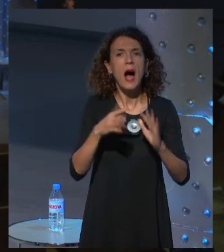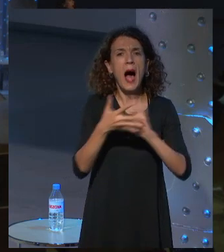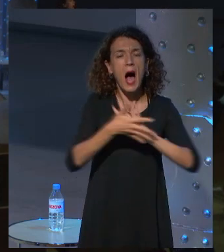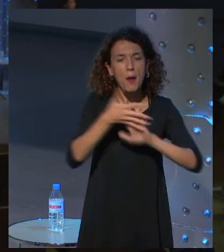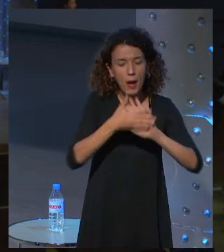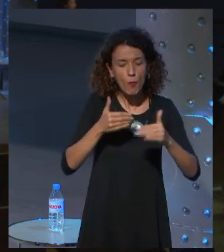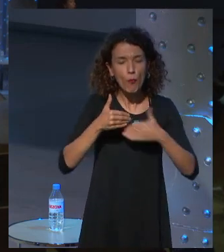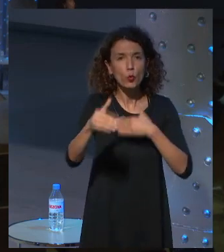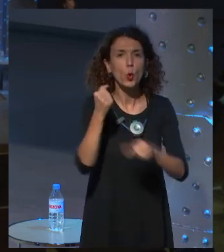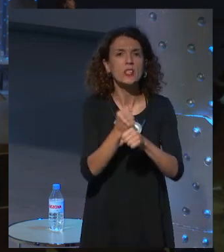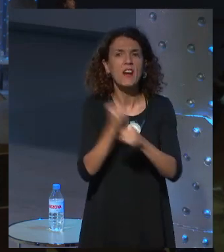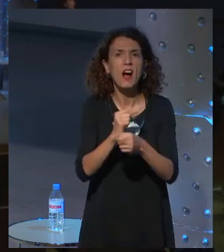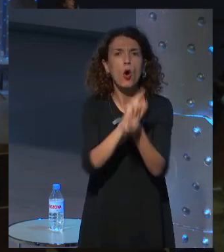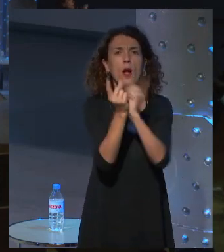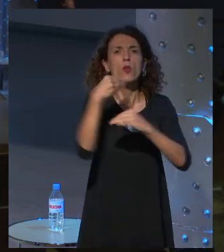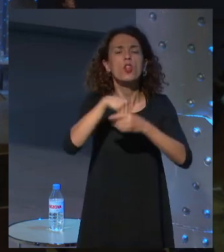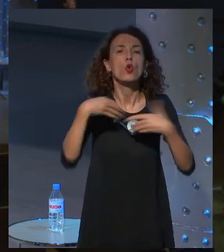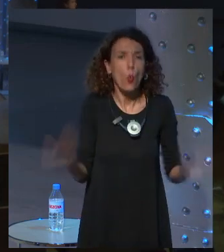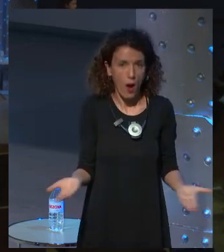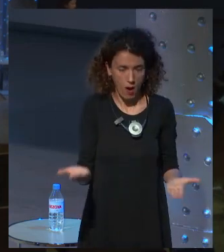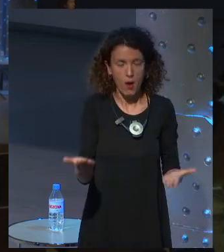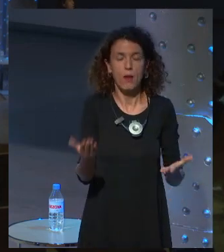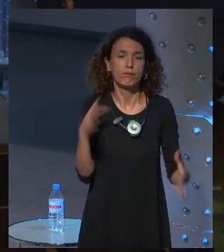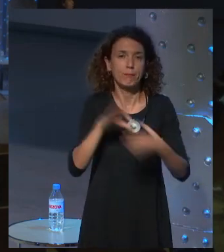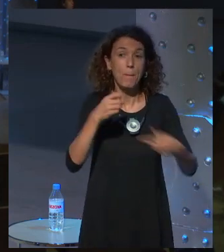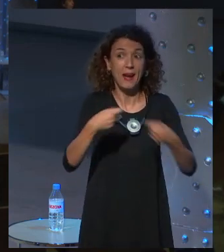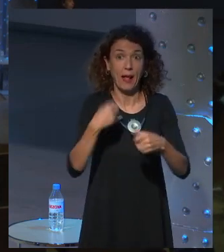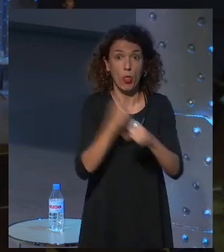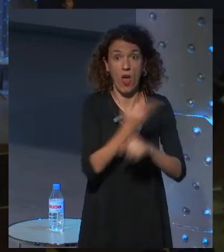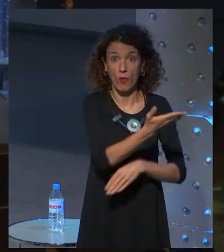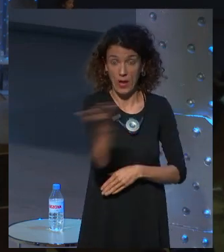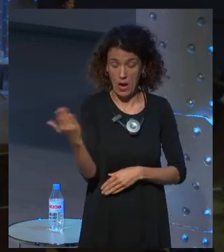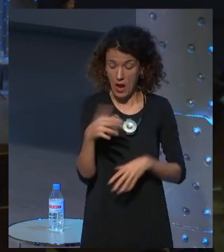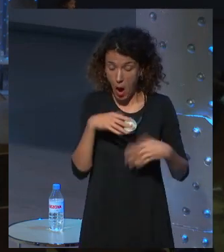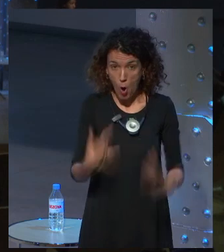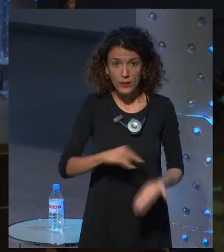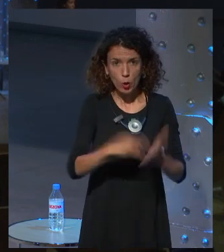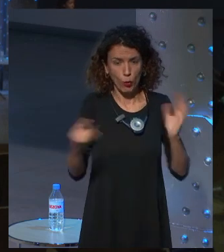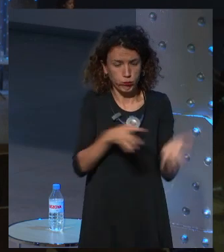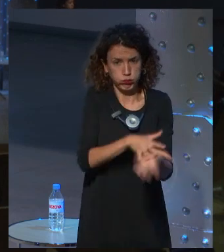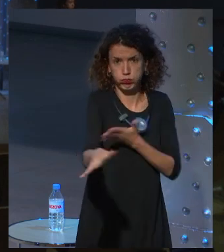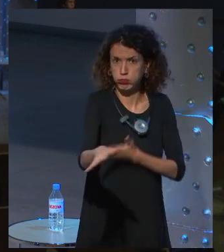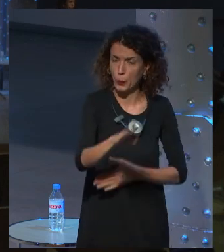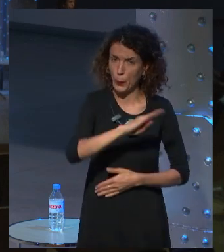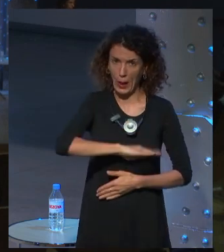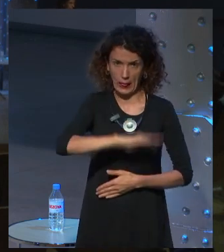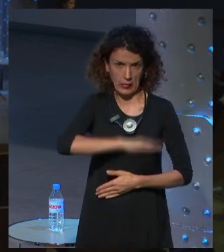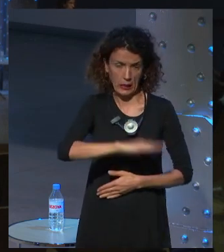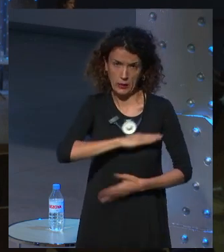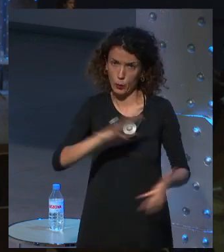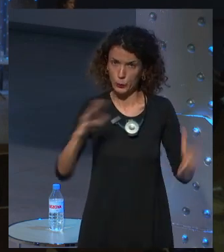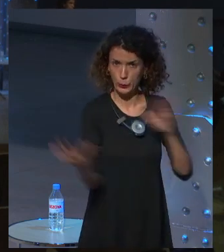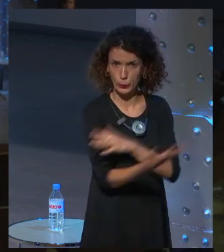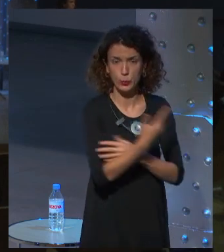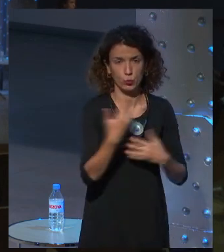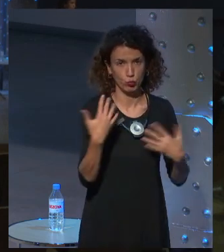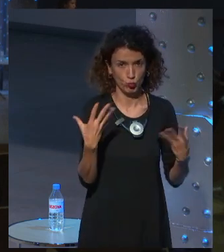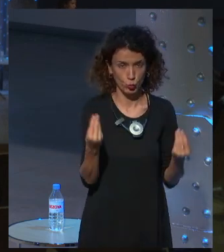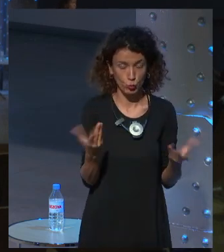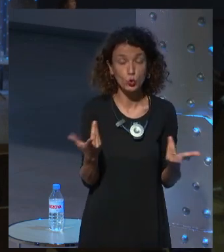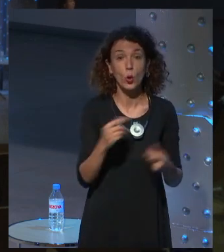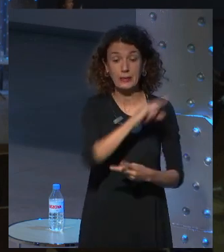at all the changes that had to do with the future of working and the labor market, the employment market. Technology is changing that and